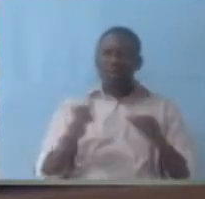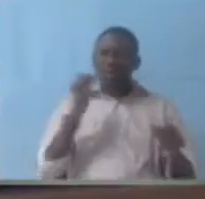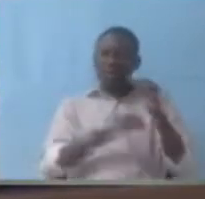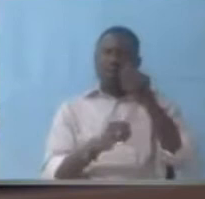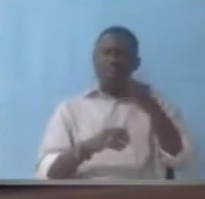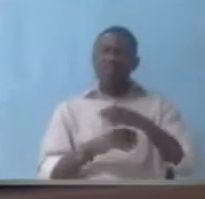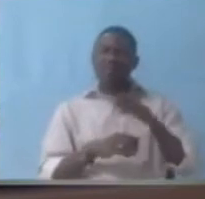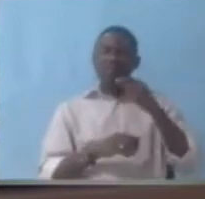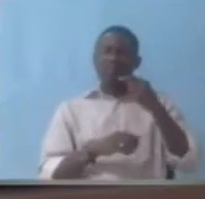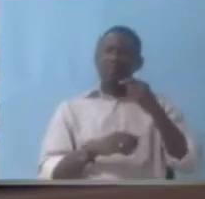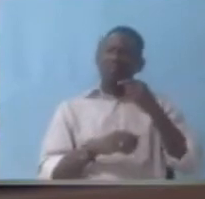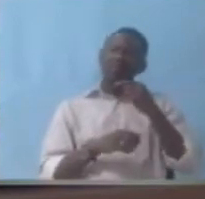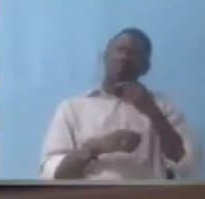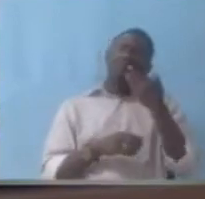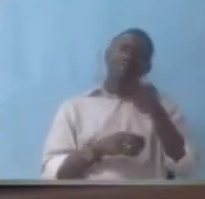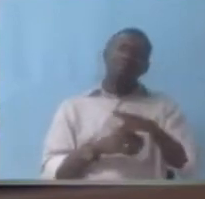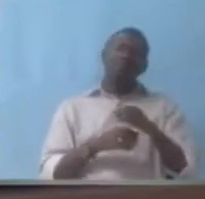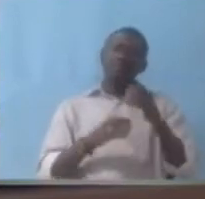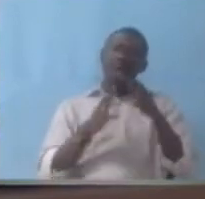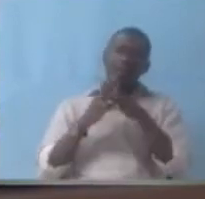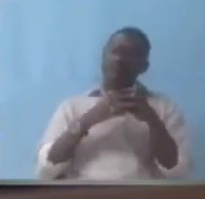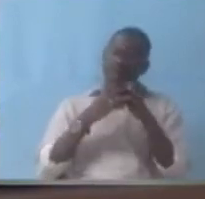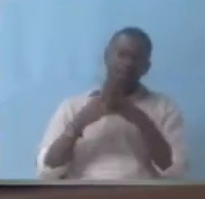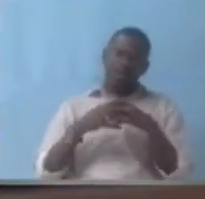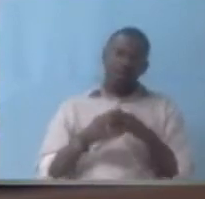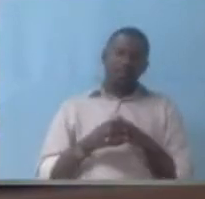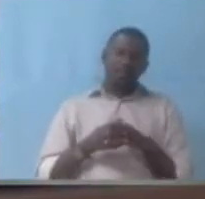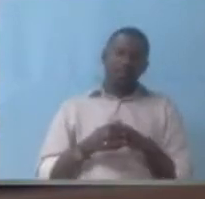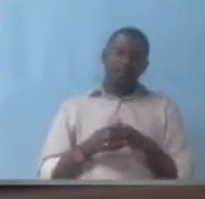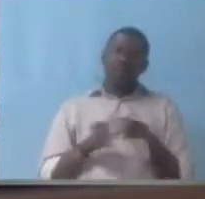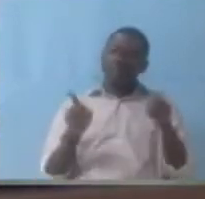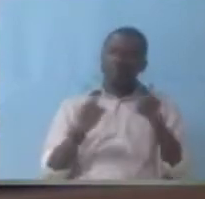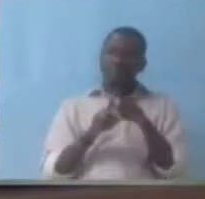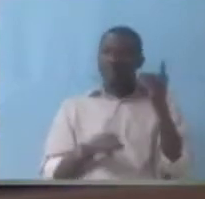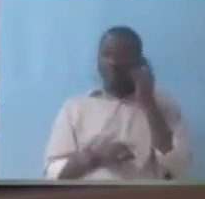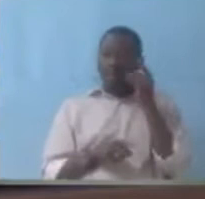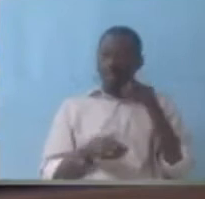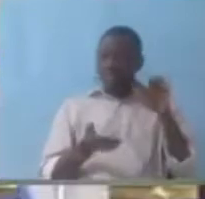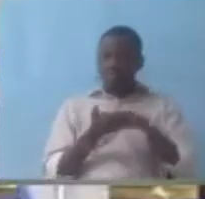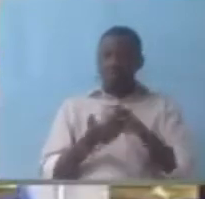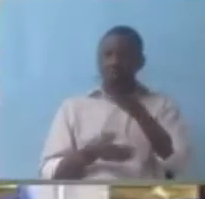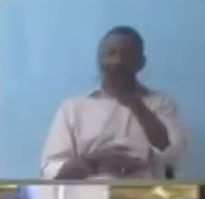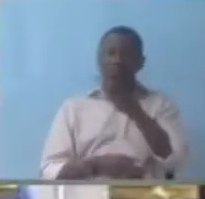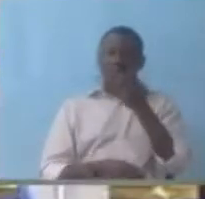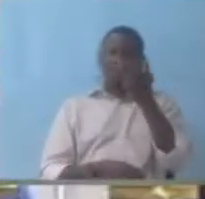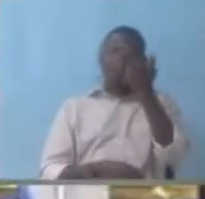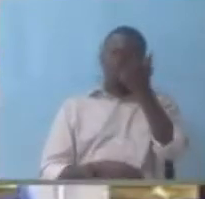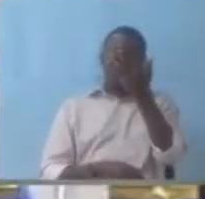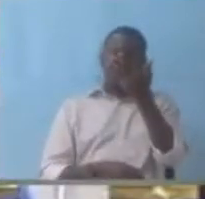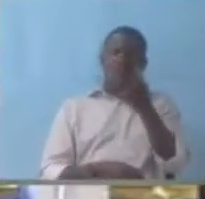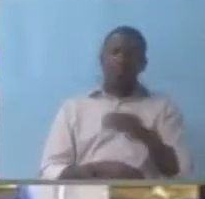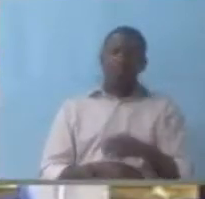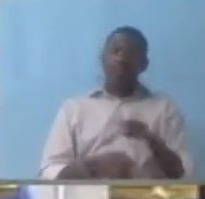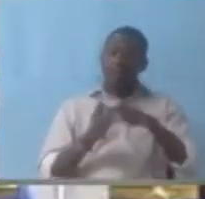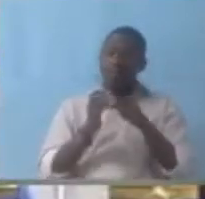chairman on the bribe on the same date, the 29th. I tell you, lung 29th. Karotil mo aning konondo. And therefore, this decree was passed on